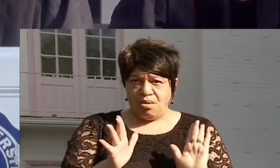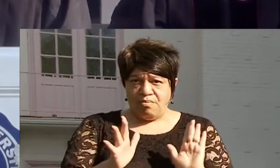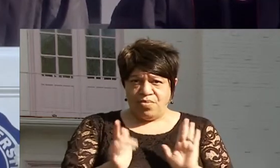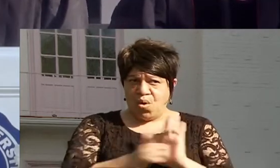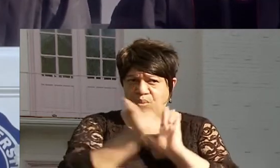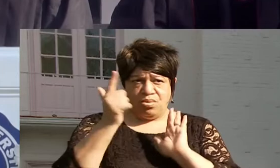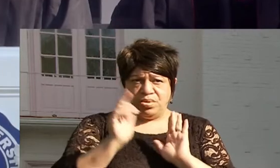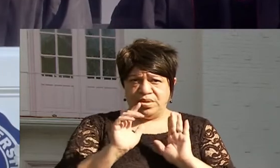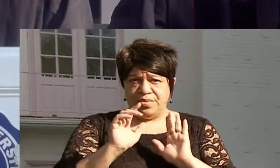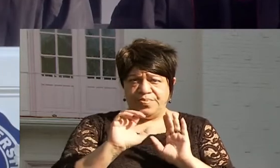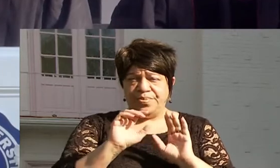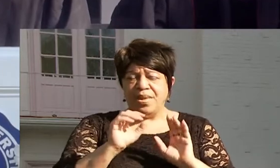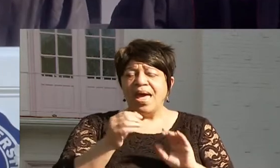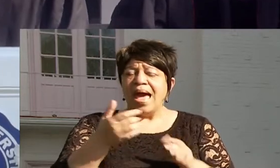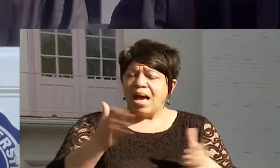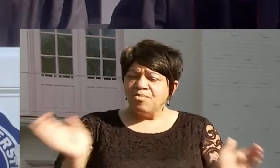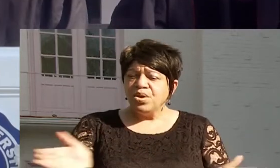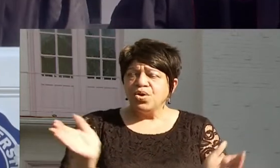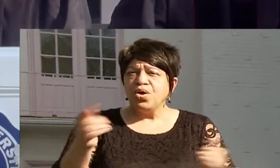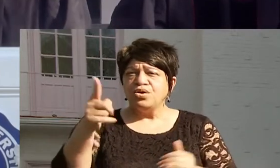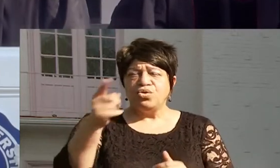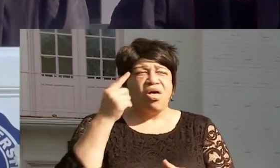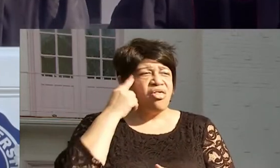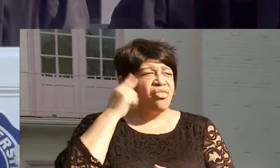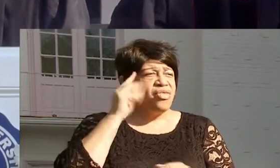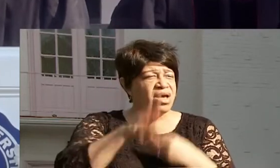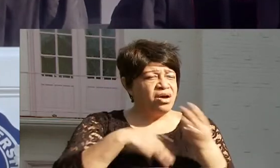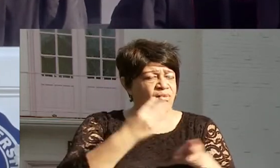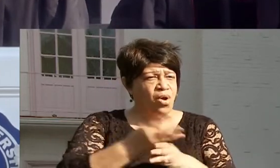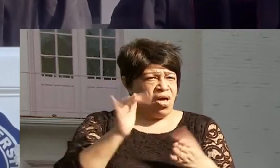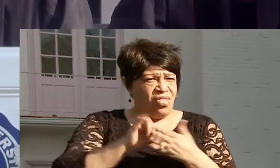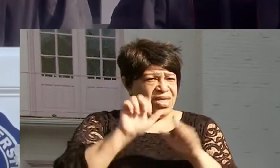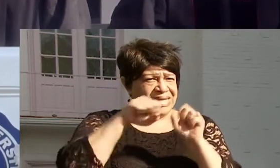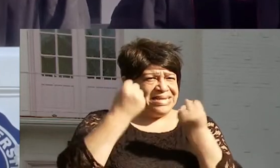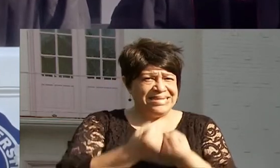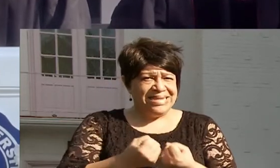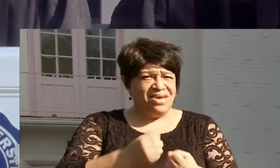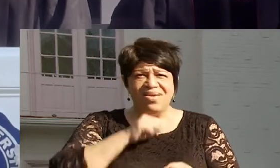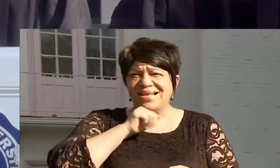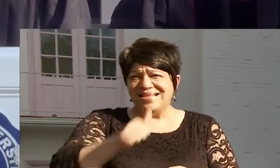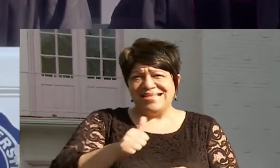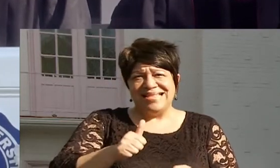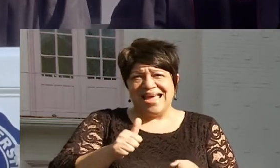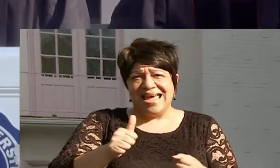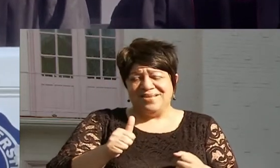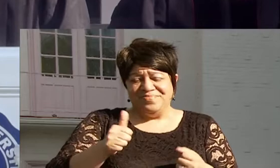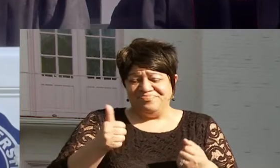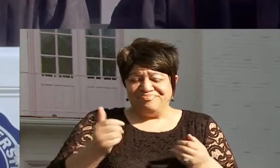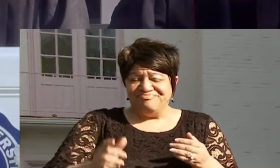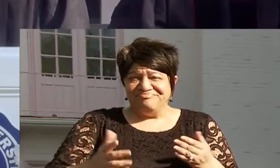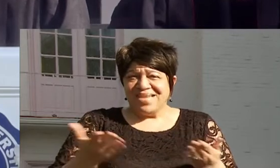I am encouraging you to think of a world in which the system doesn't exist.